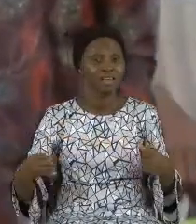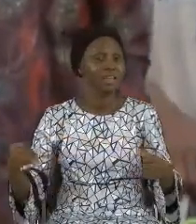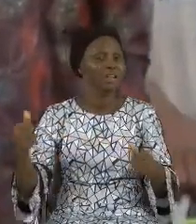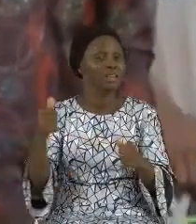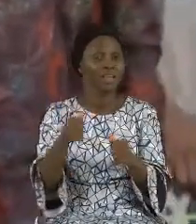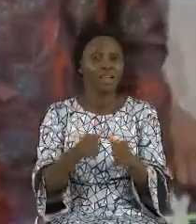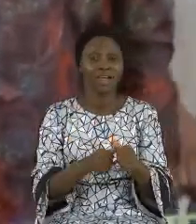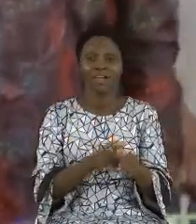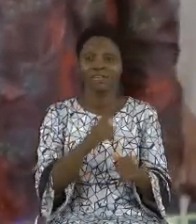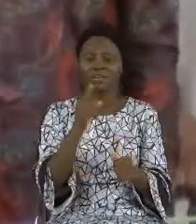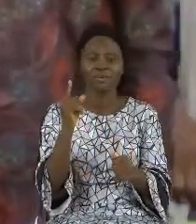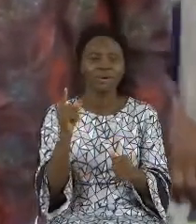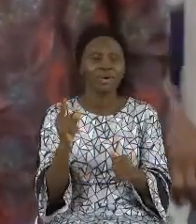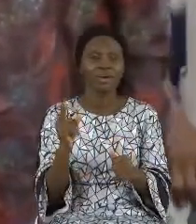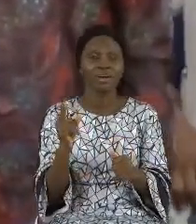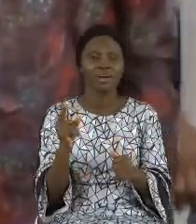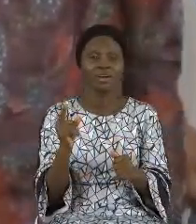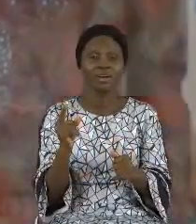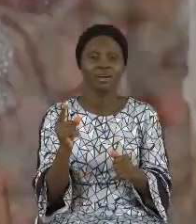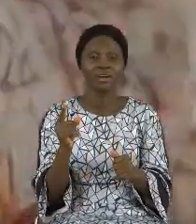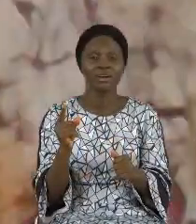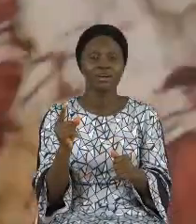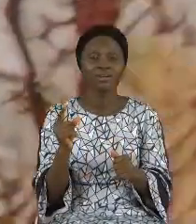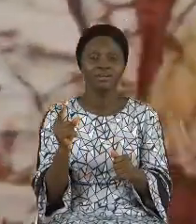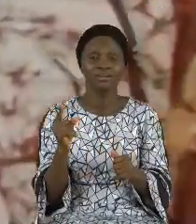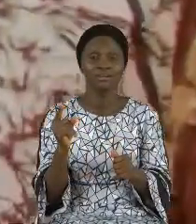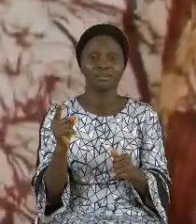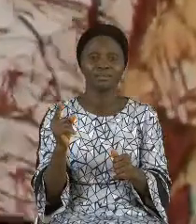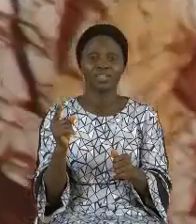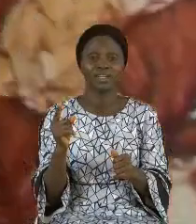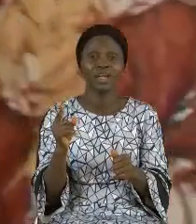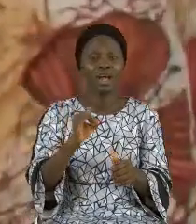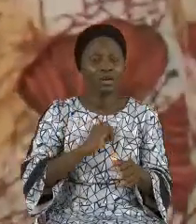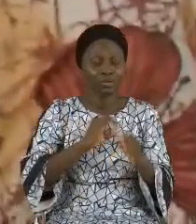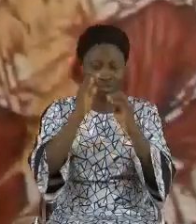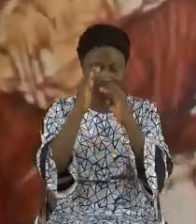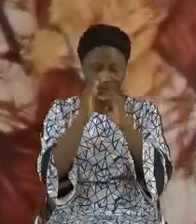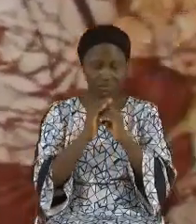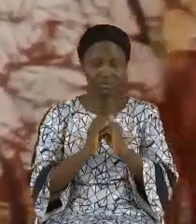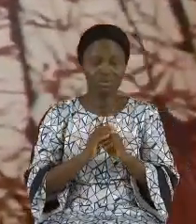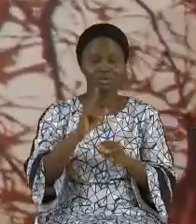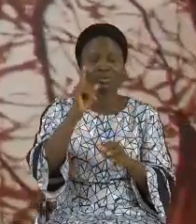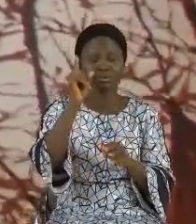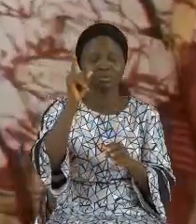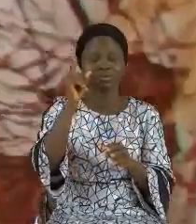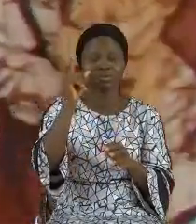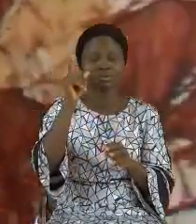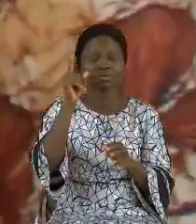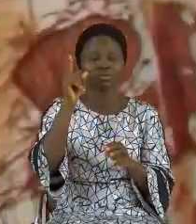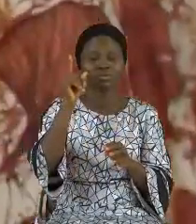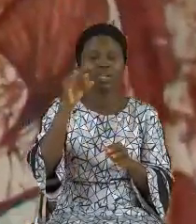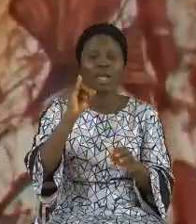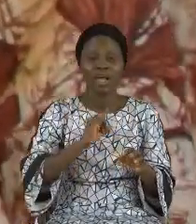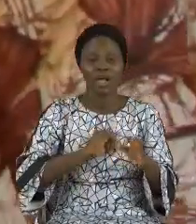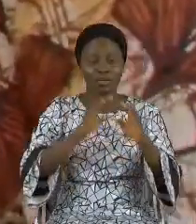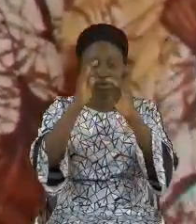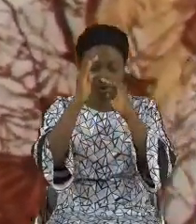healing every heart, I worship you,